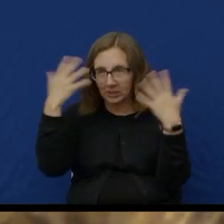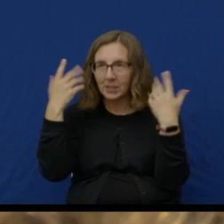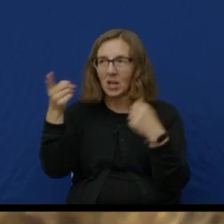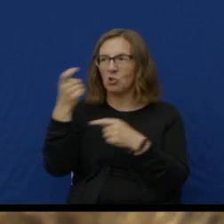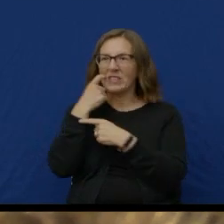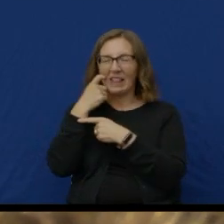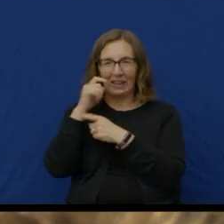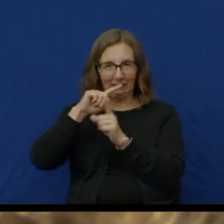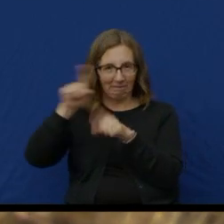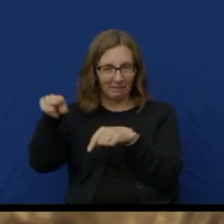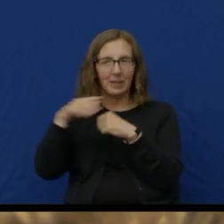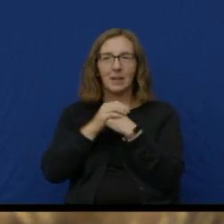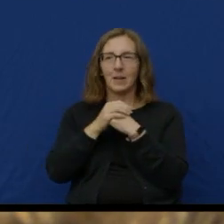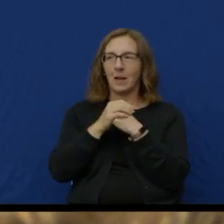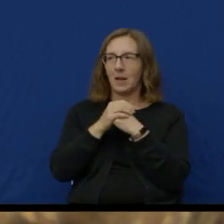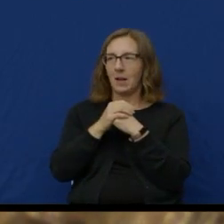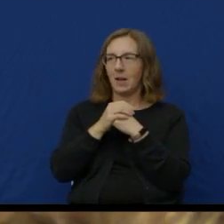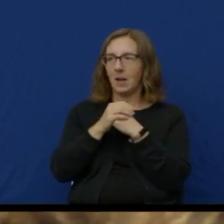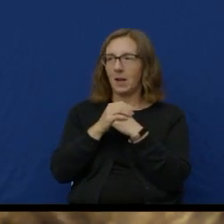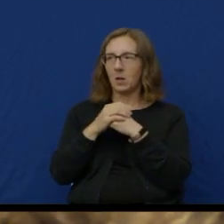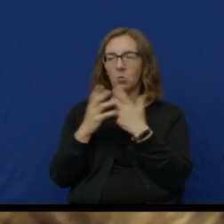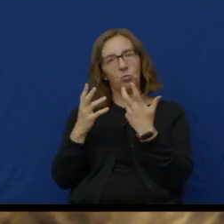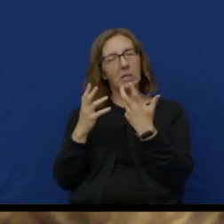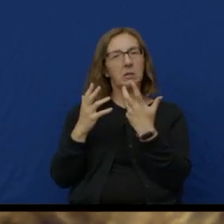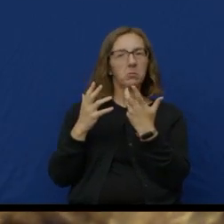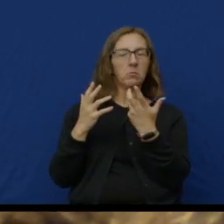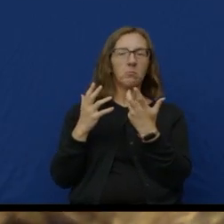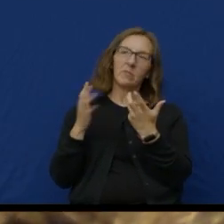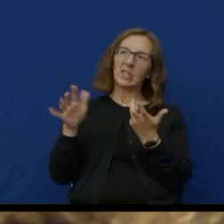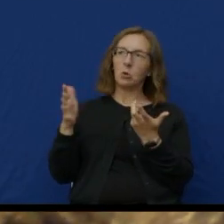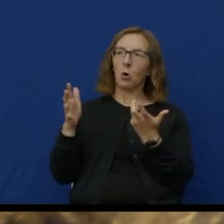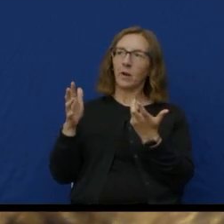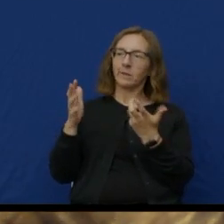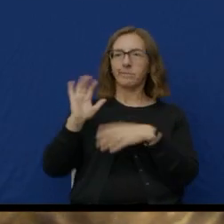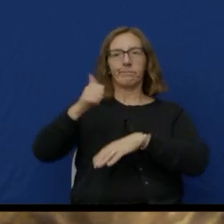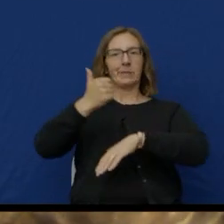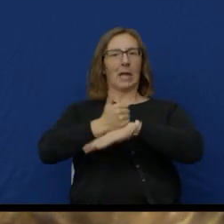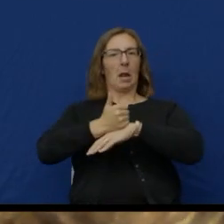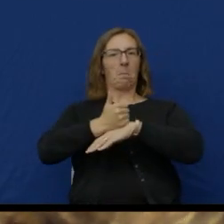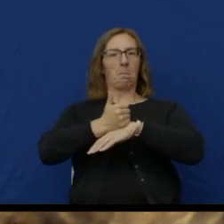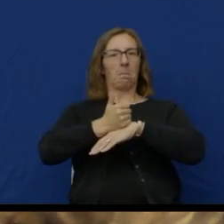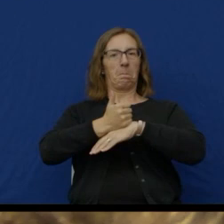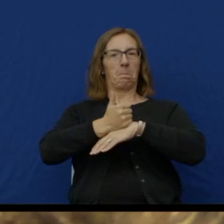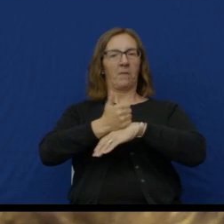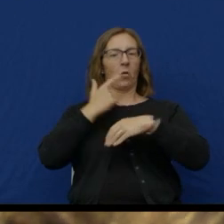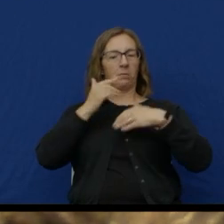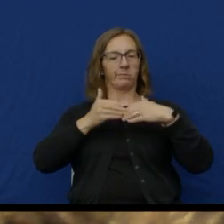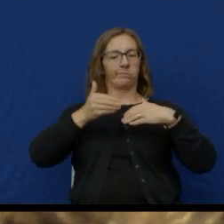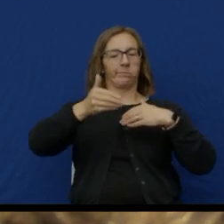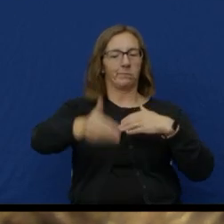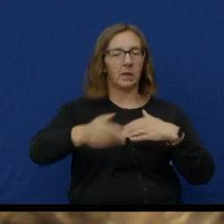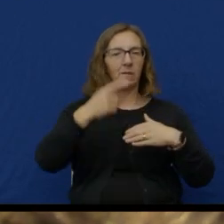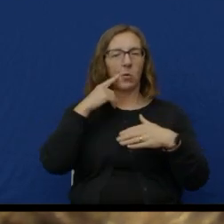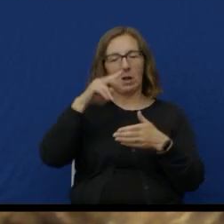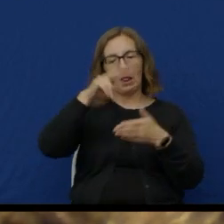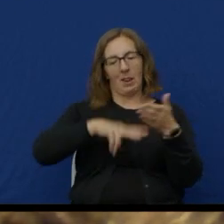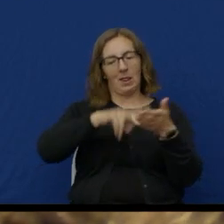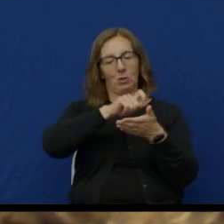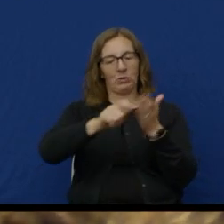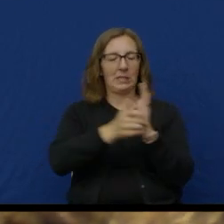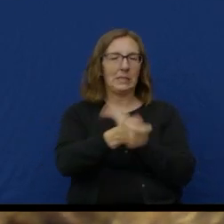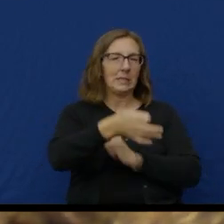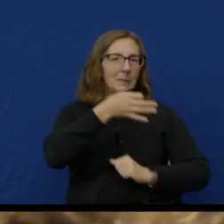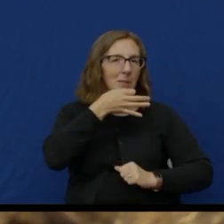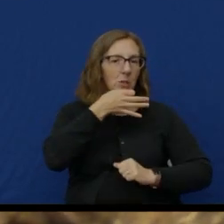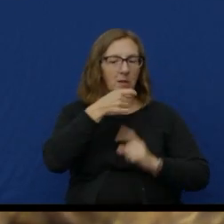recently, and we sort of set the table for the work that a group of specialists, literacy specialists from